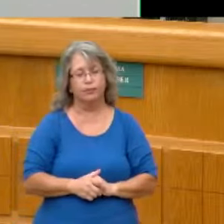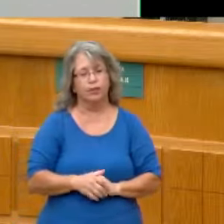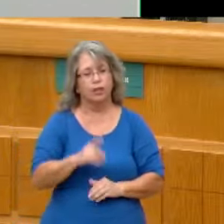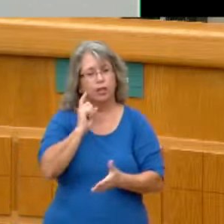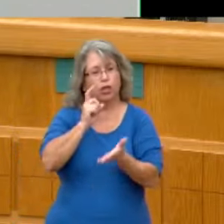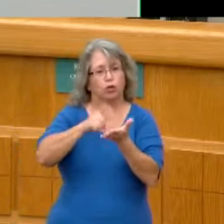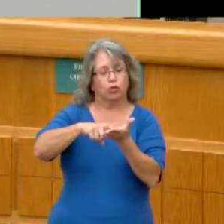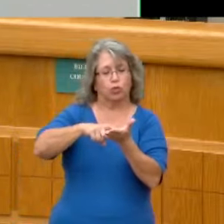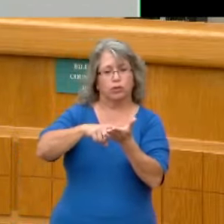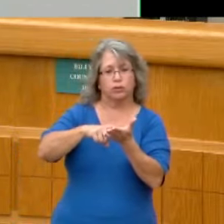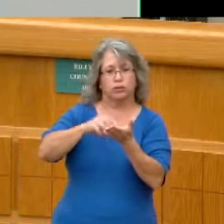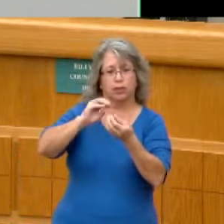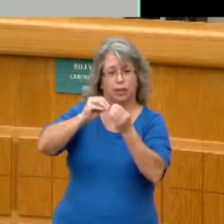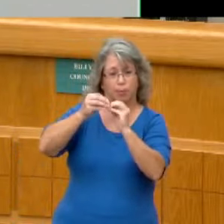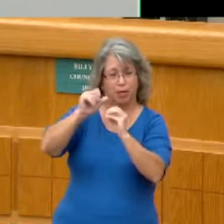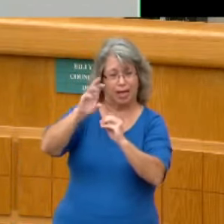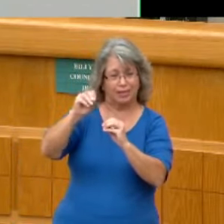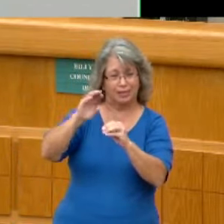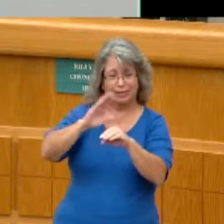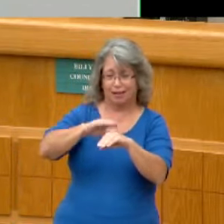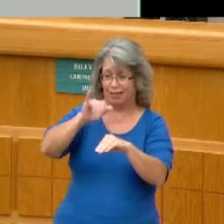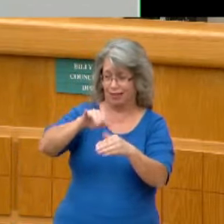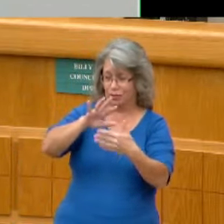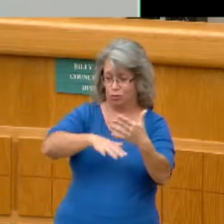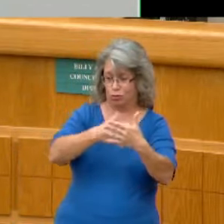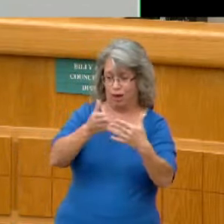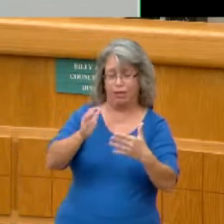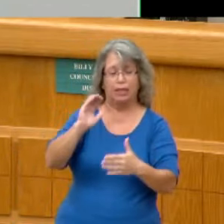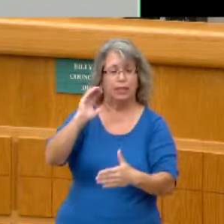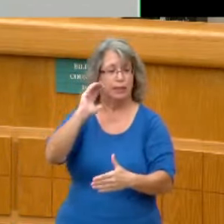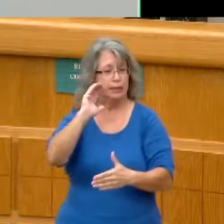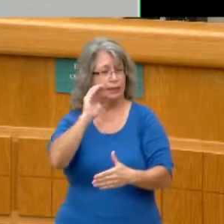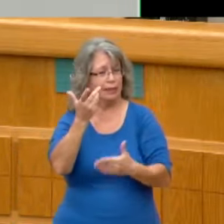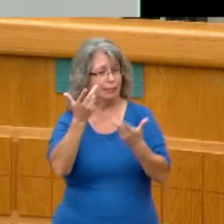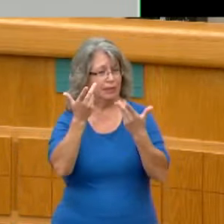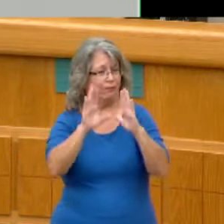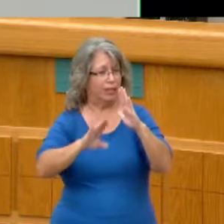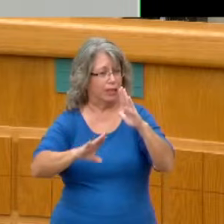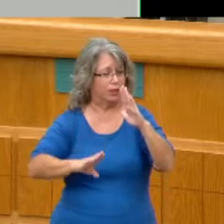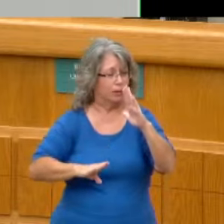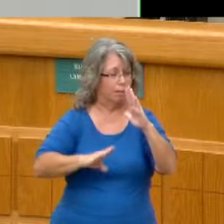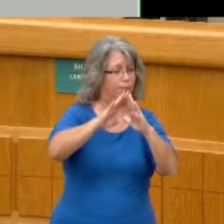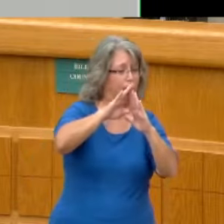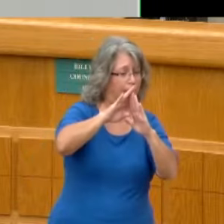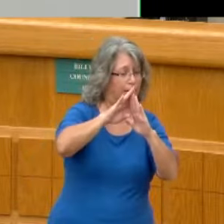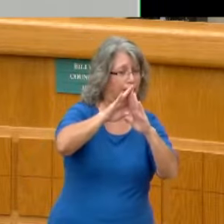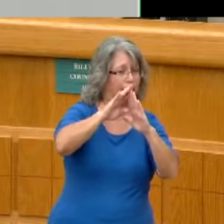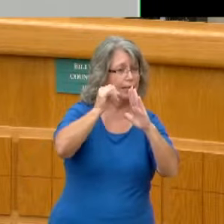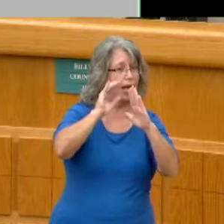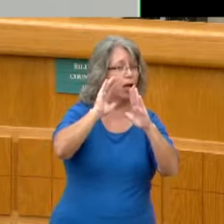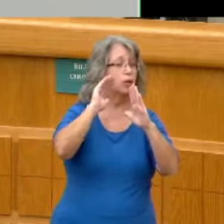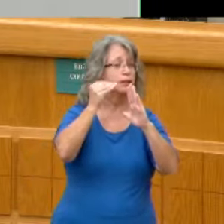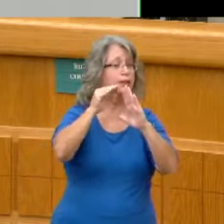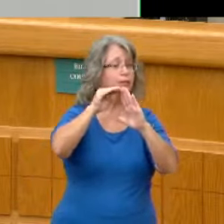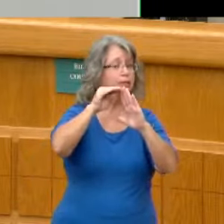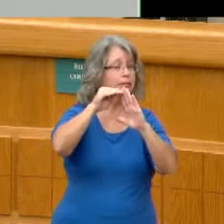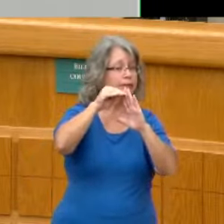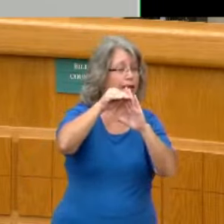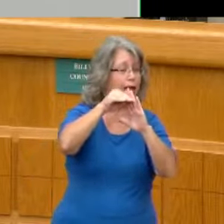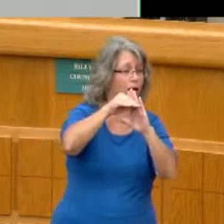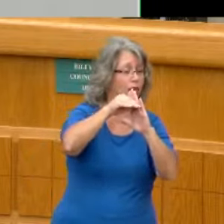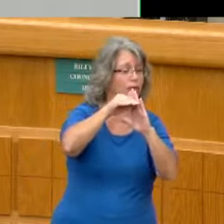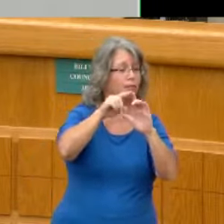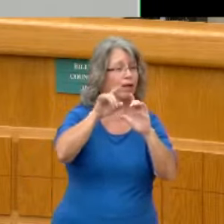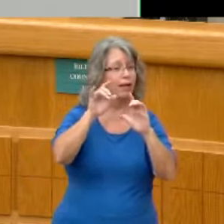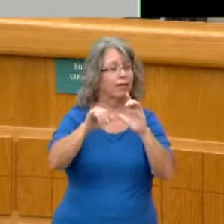at least on this graph, look like they've peaked and they're on their way down. However, that decline